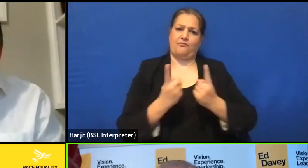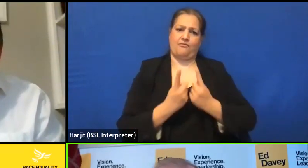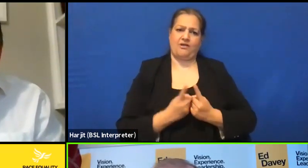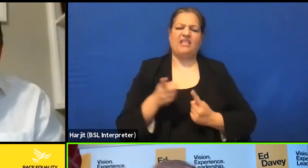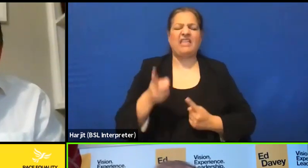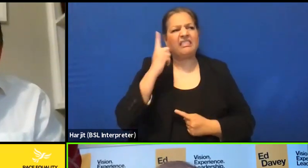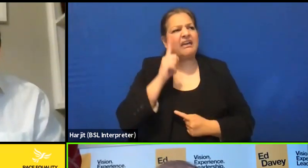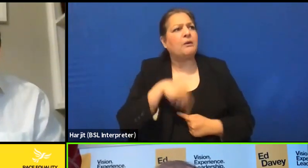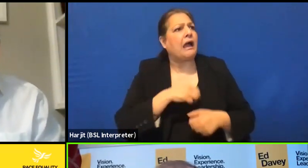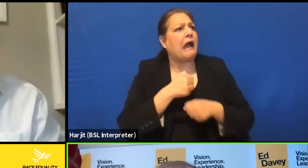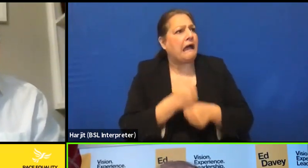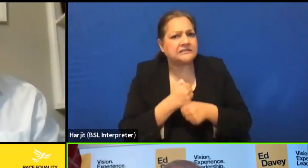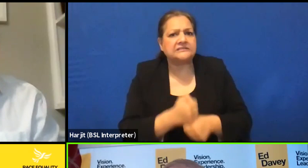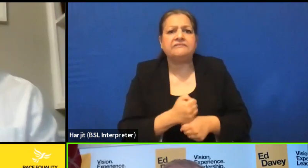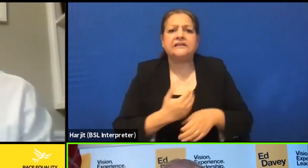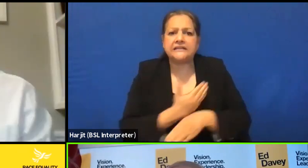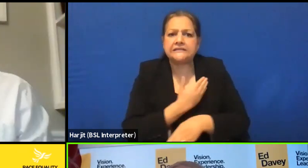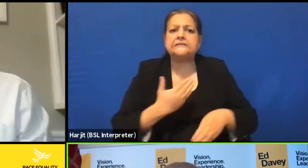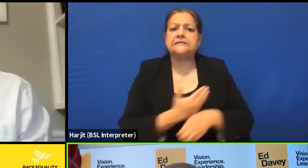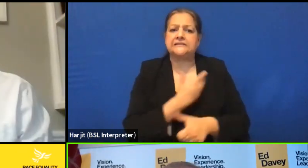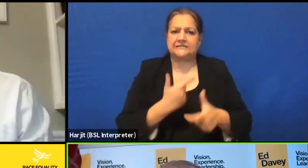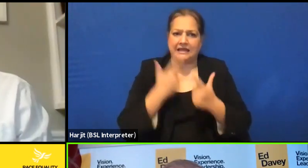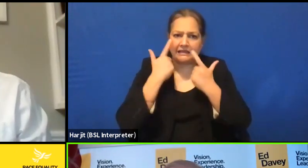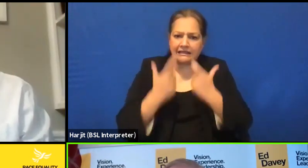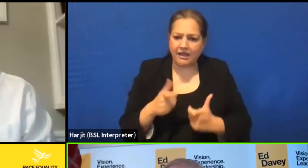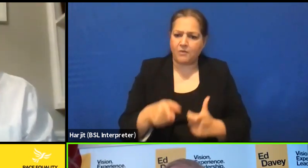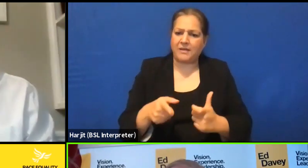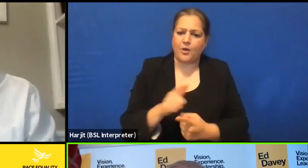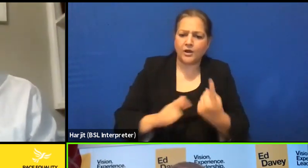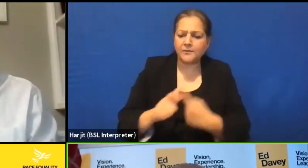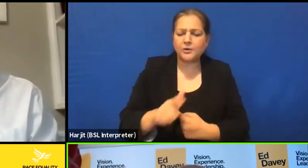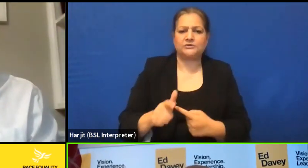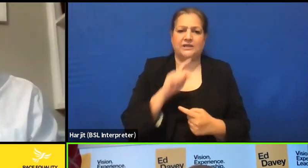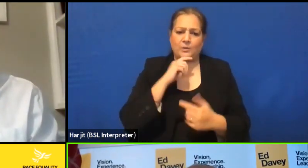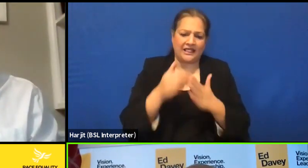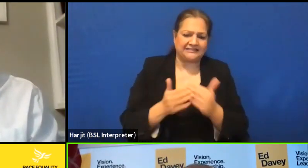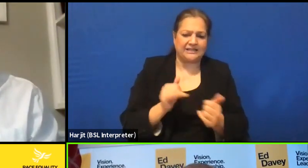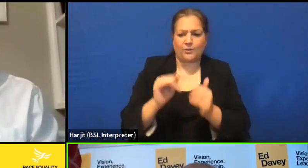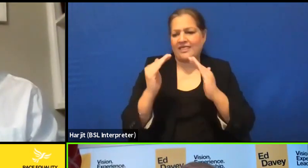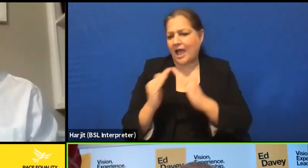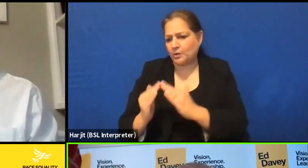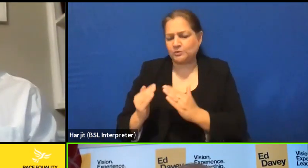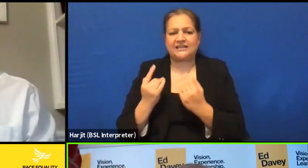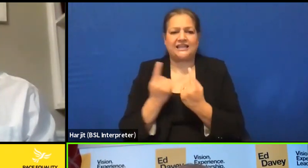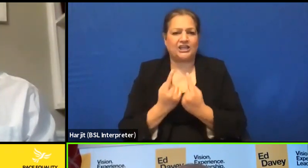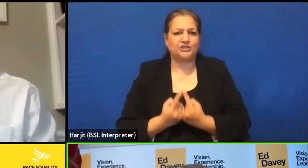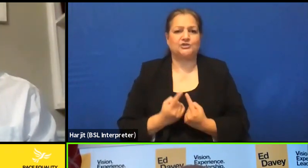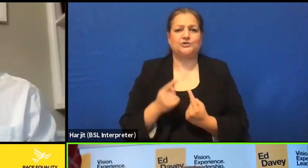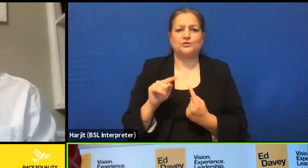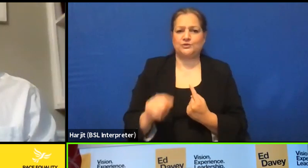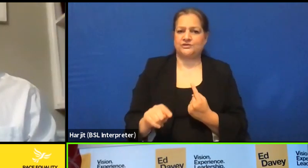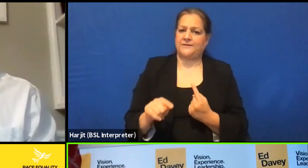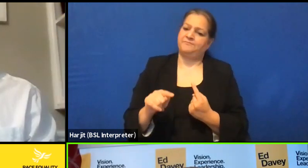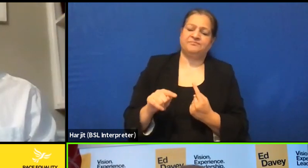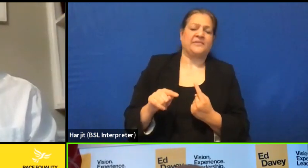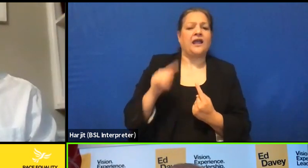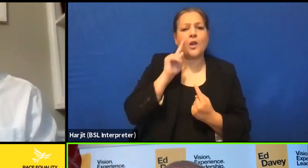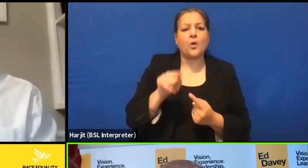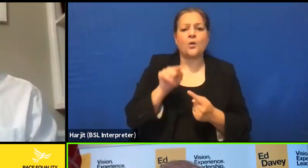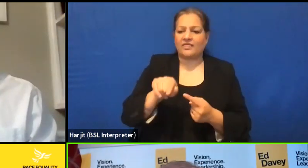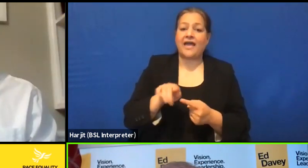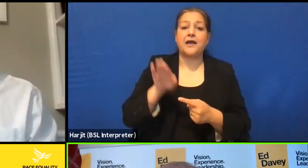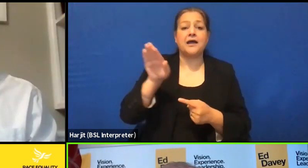cares for the people in the community, that's going to deal with a housing issue, the problem back in the country that they look to. So a lot of